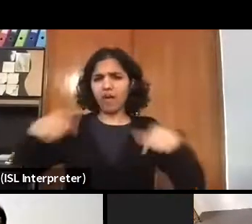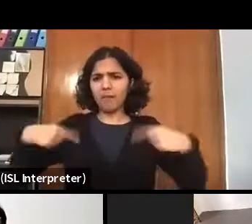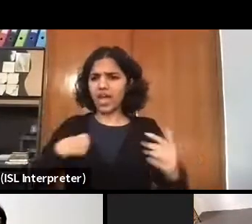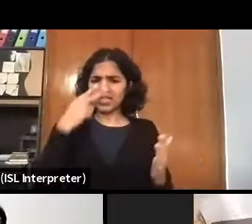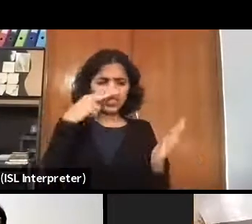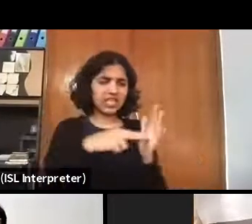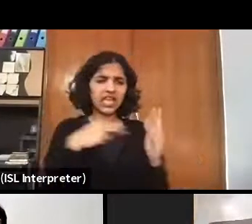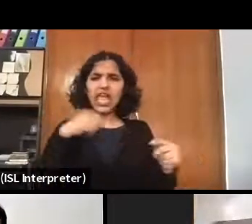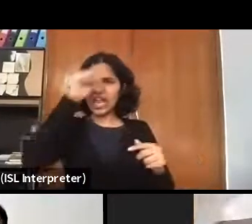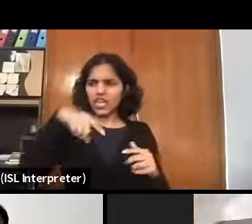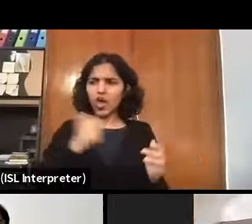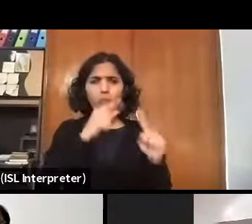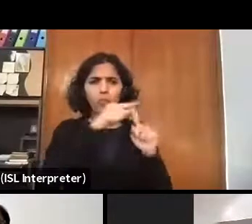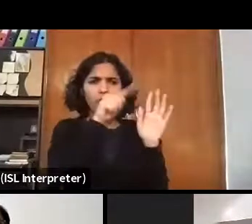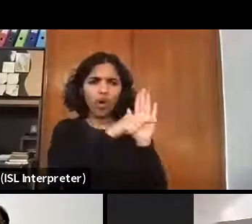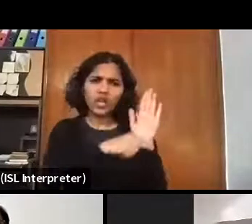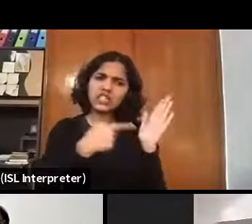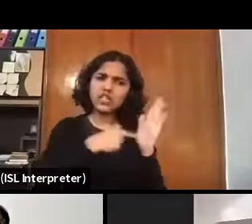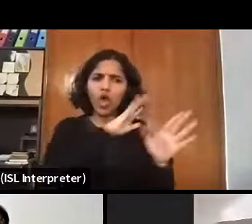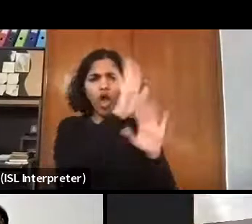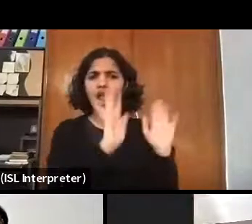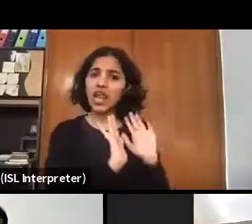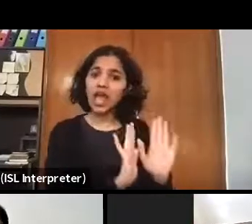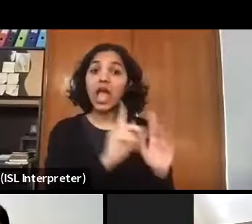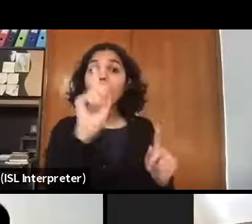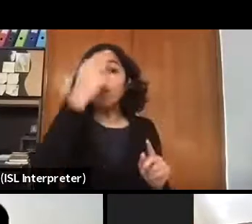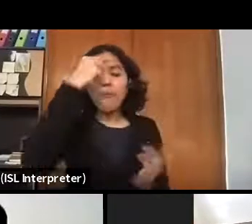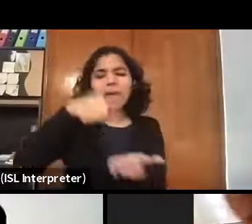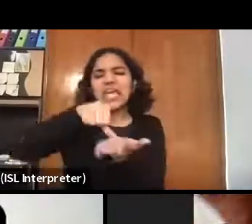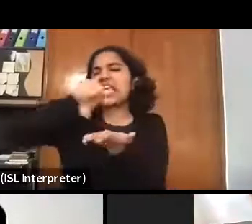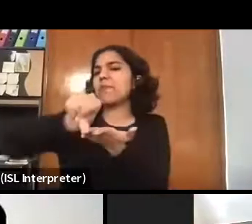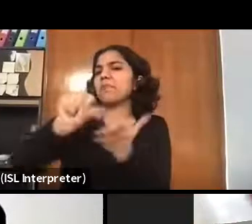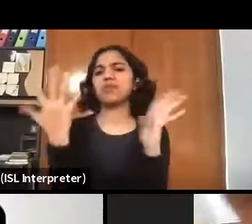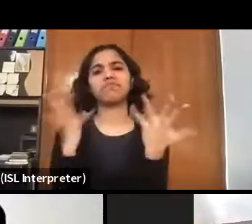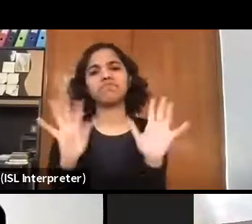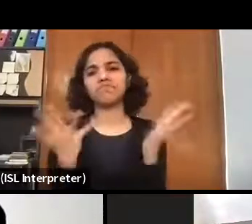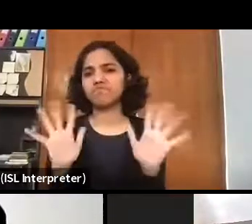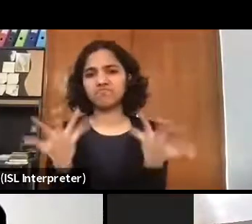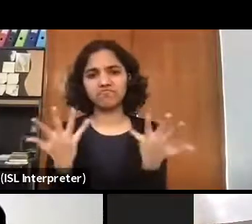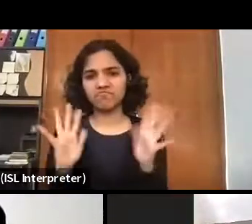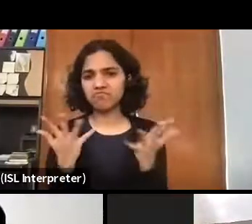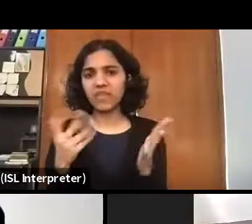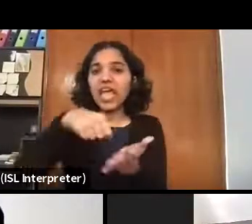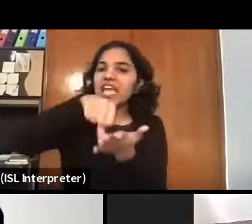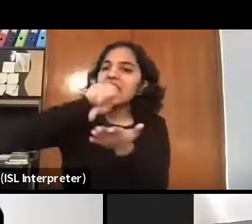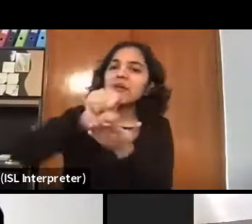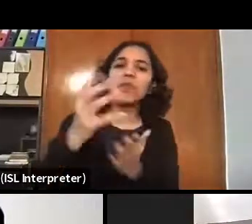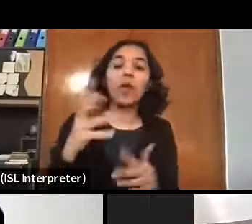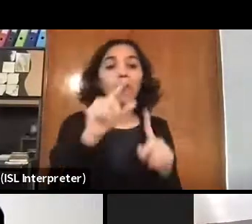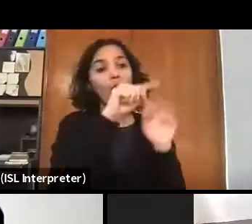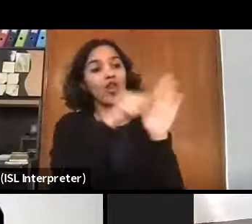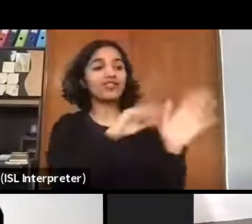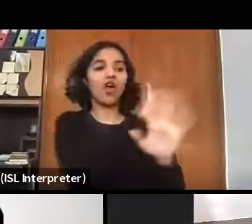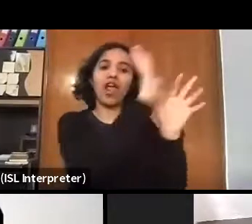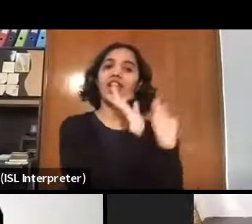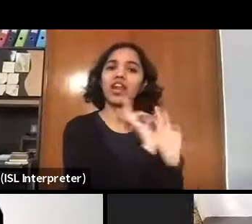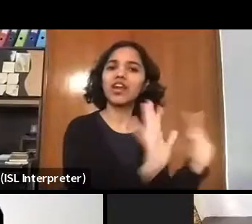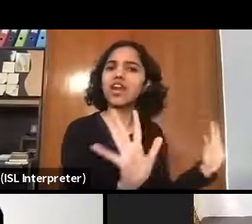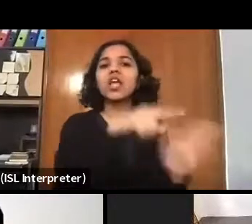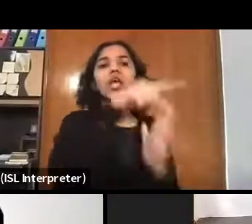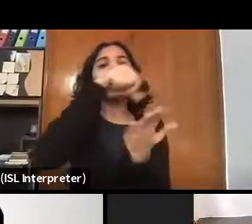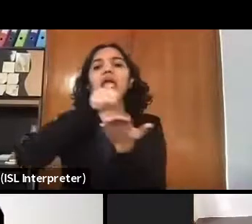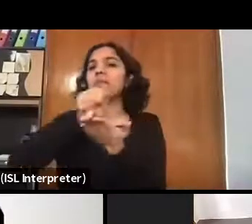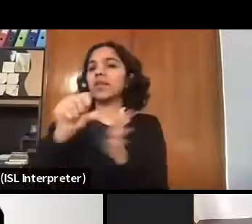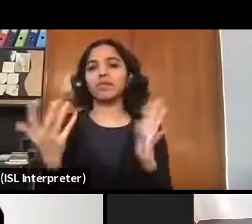in our country, I think they're all right. The only problem is the implementation of these policies. We all know of the